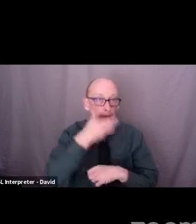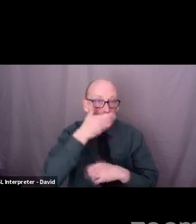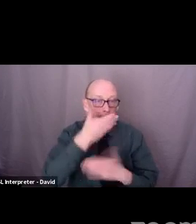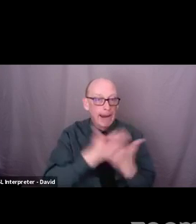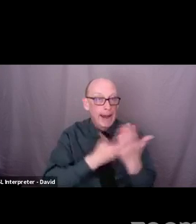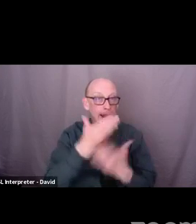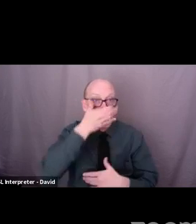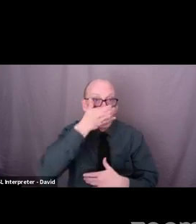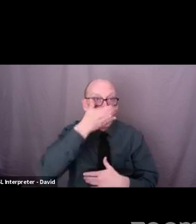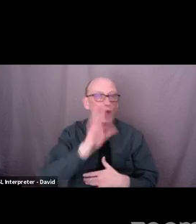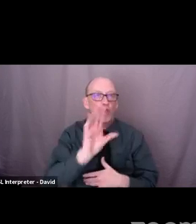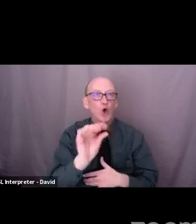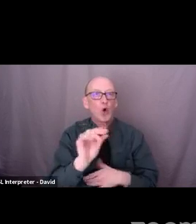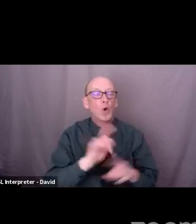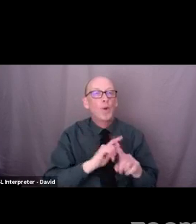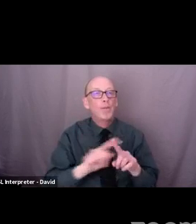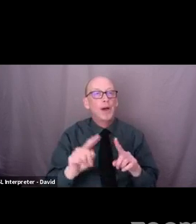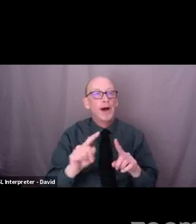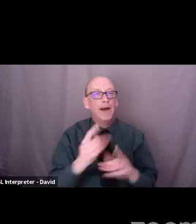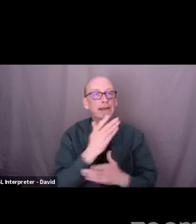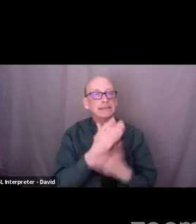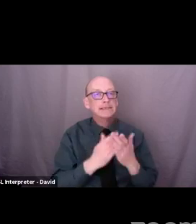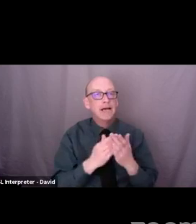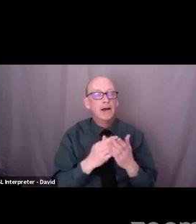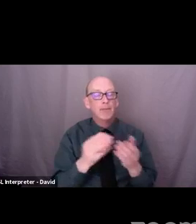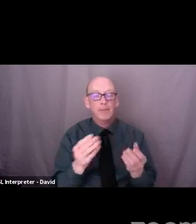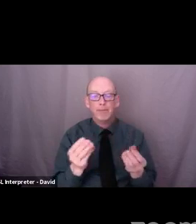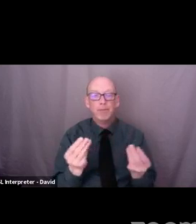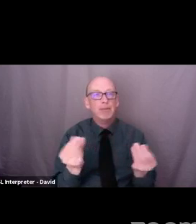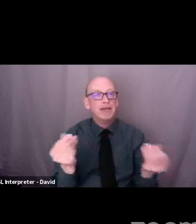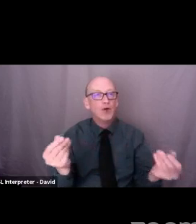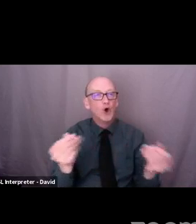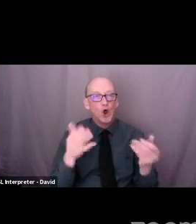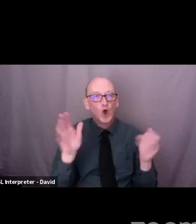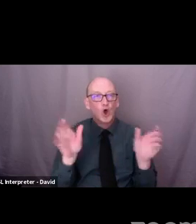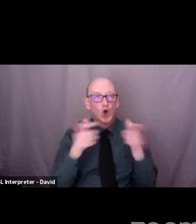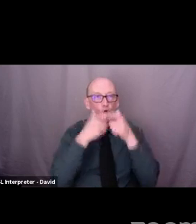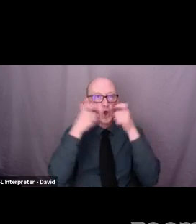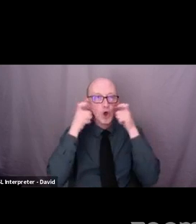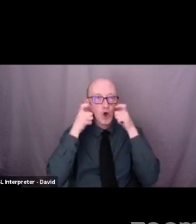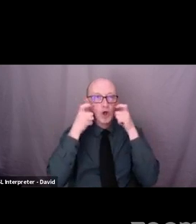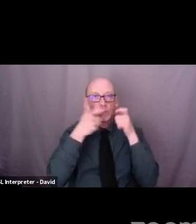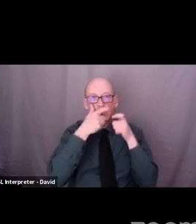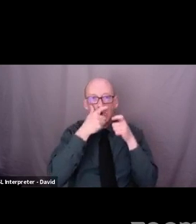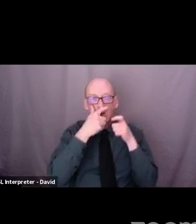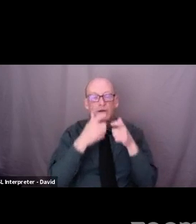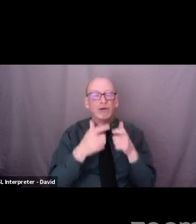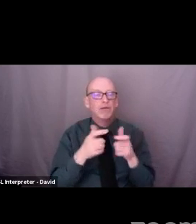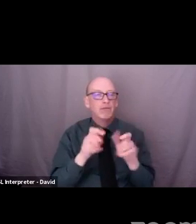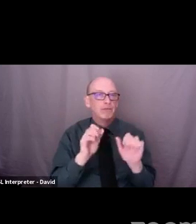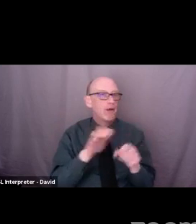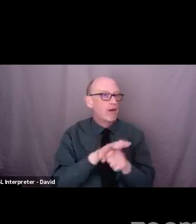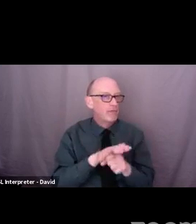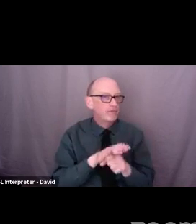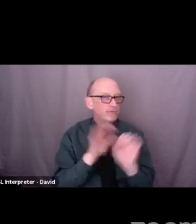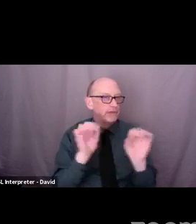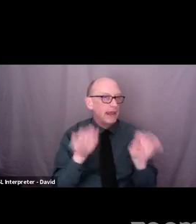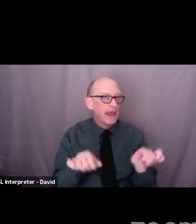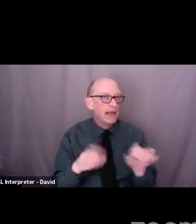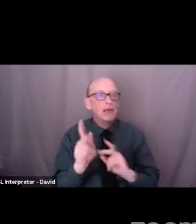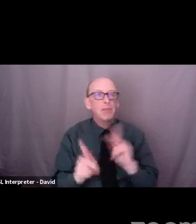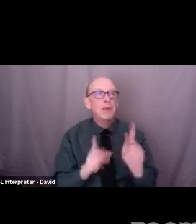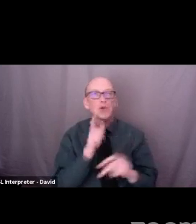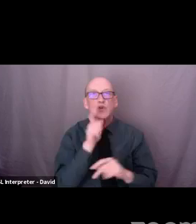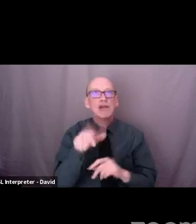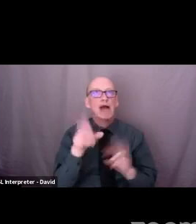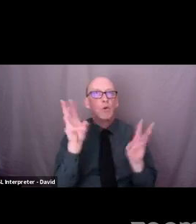you can safety pin a piece of material or a scarf around your nose and mouth, and that should be sufficient. So people shouldn't worry